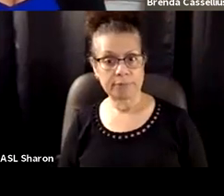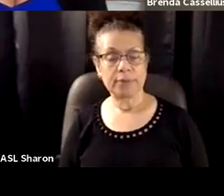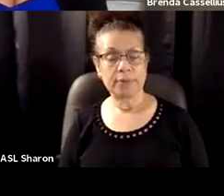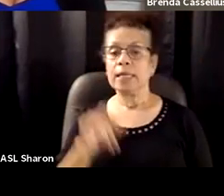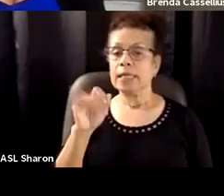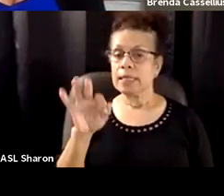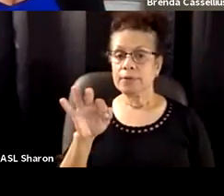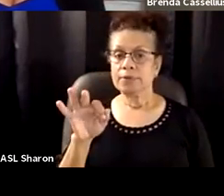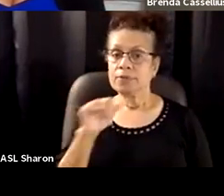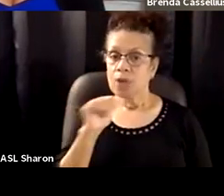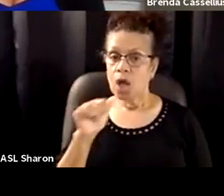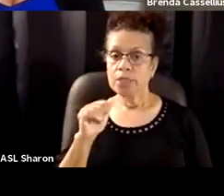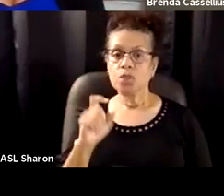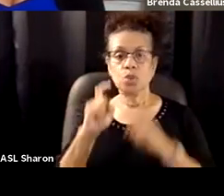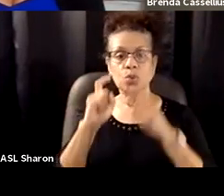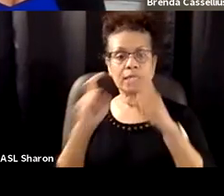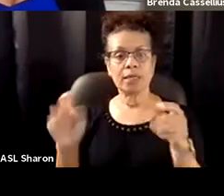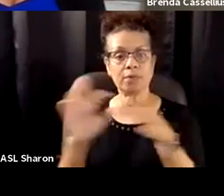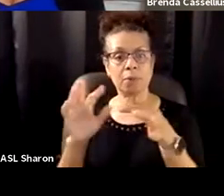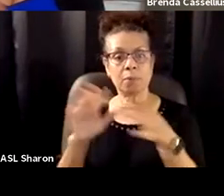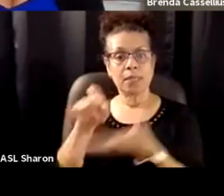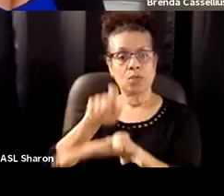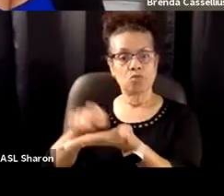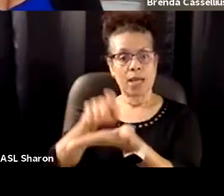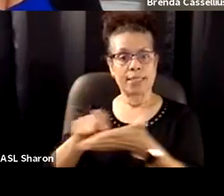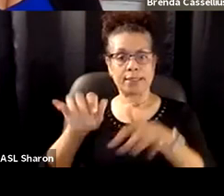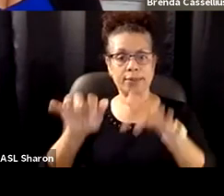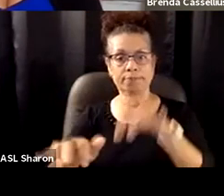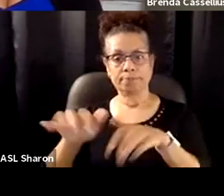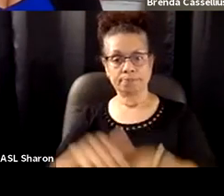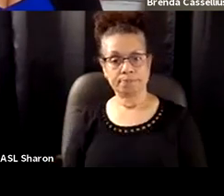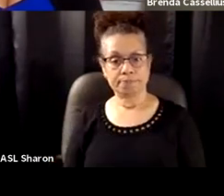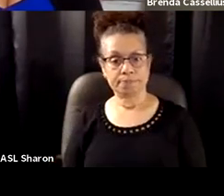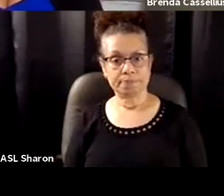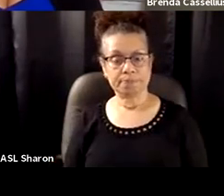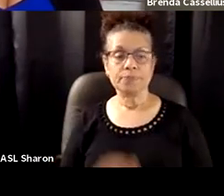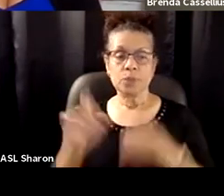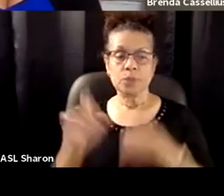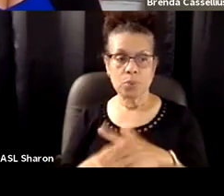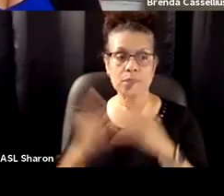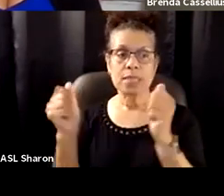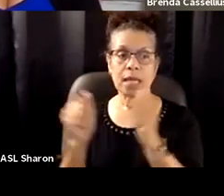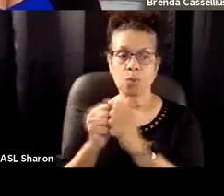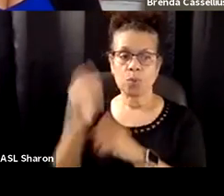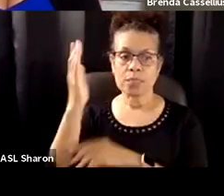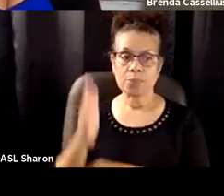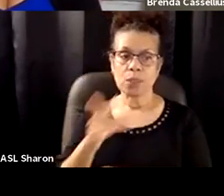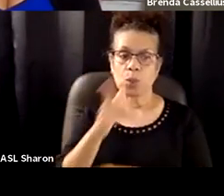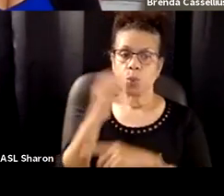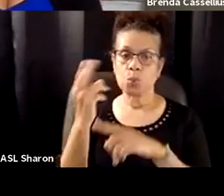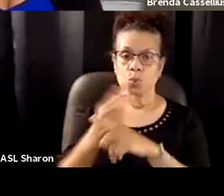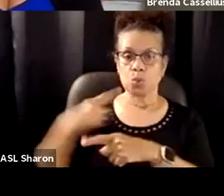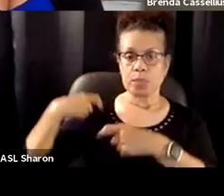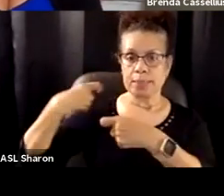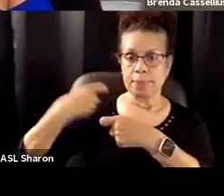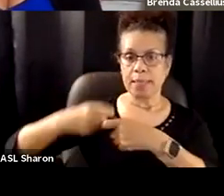speakers can submit their testimony in writing we'll begin this evening with our speakers who will be using spanish